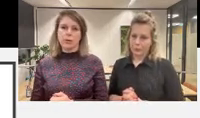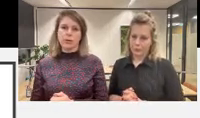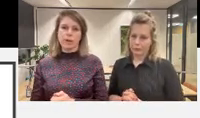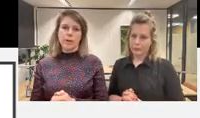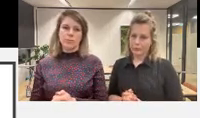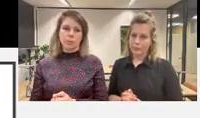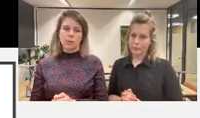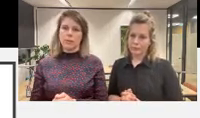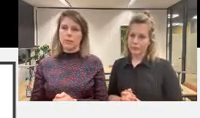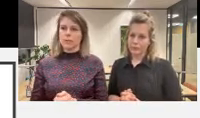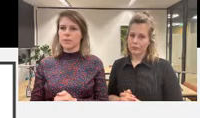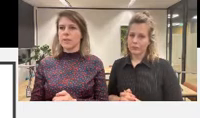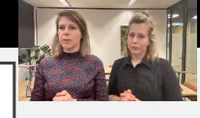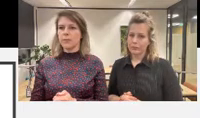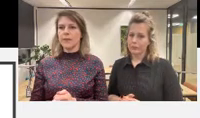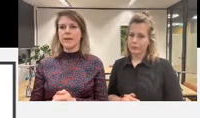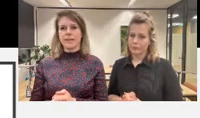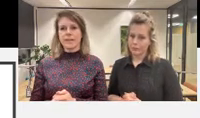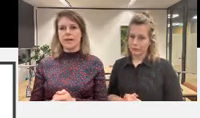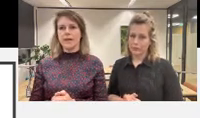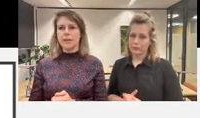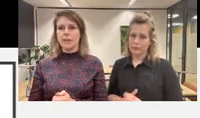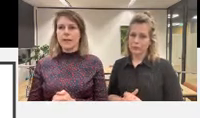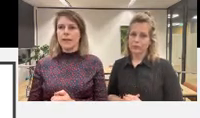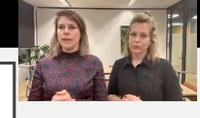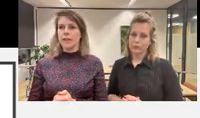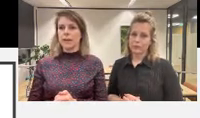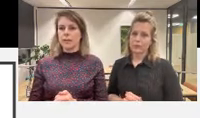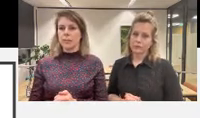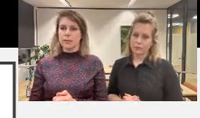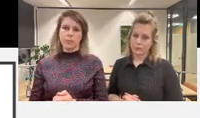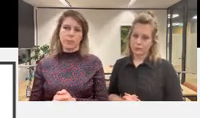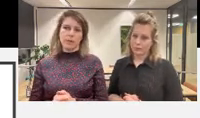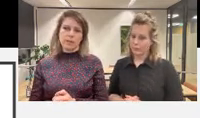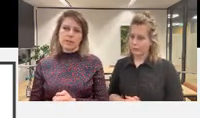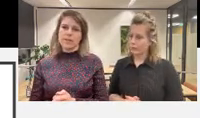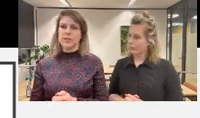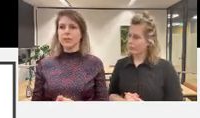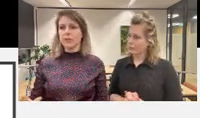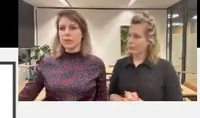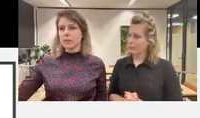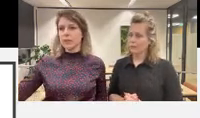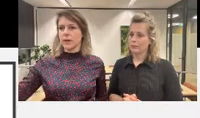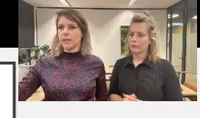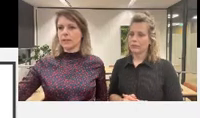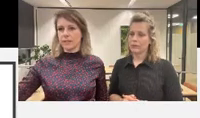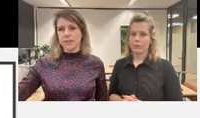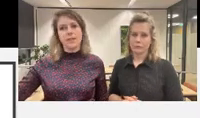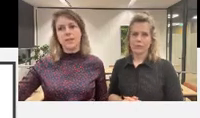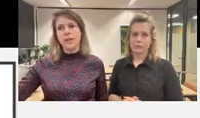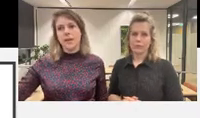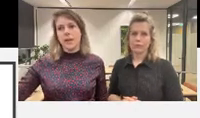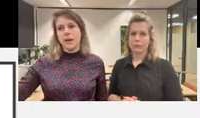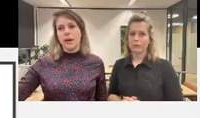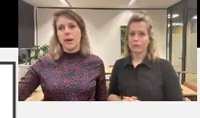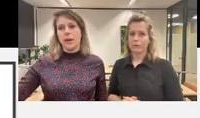therapy program which was named King's ID, and it was for parents and children and